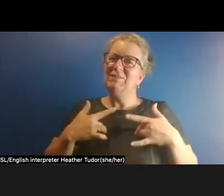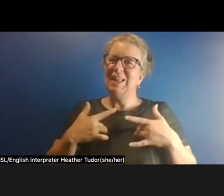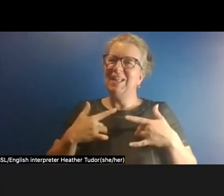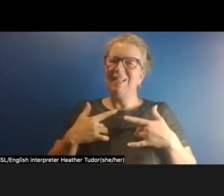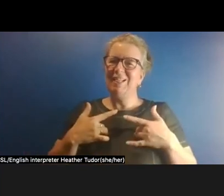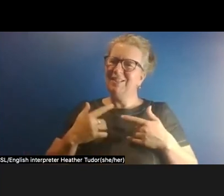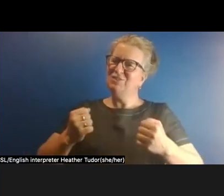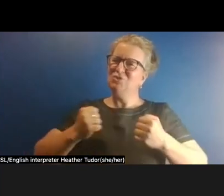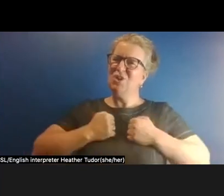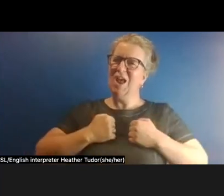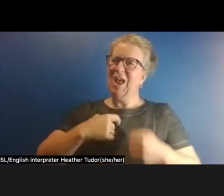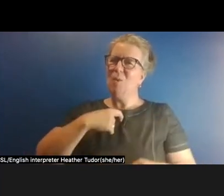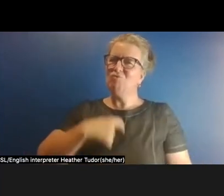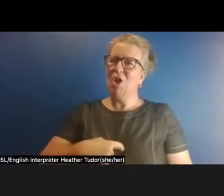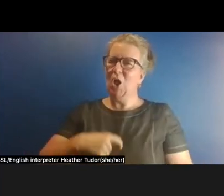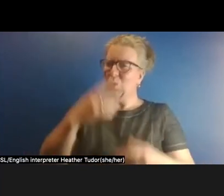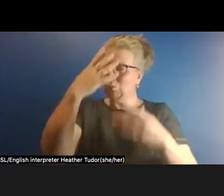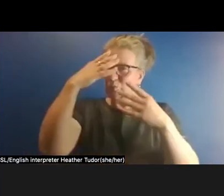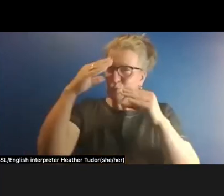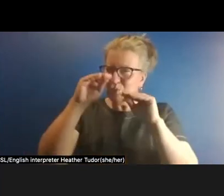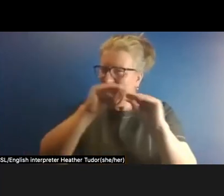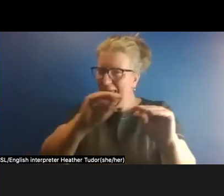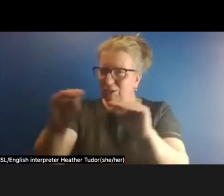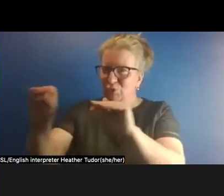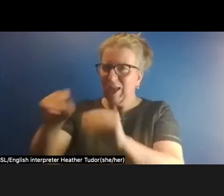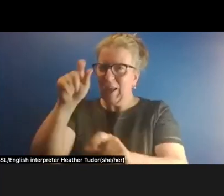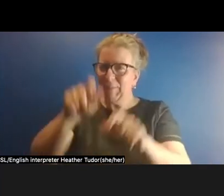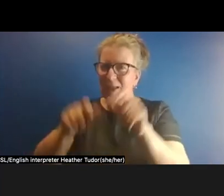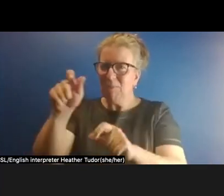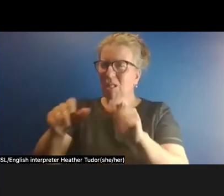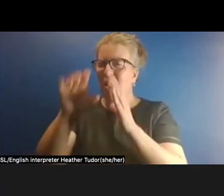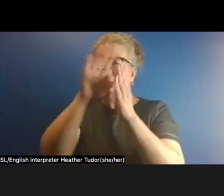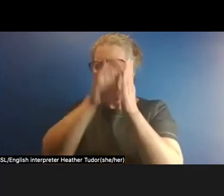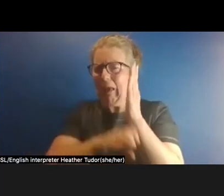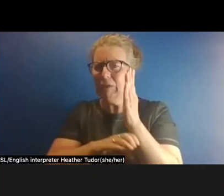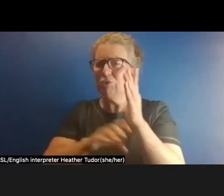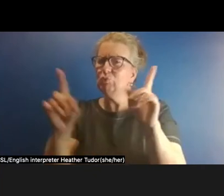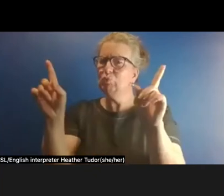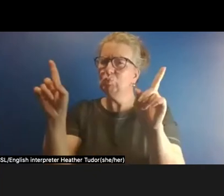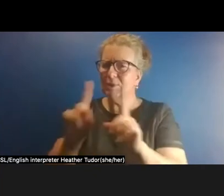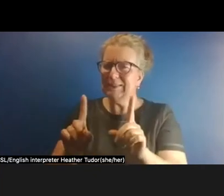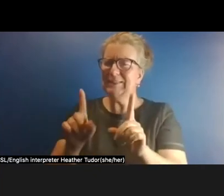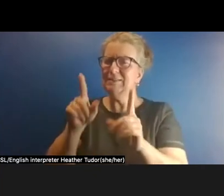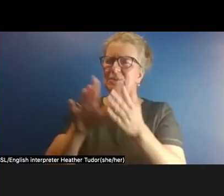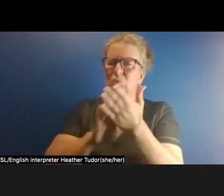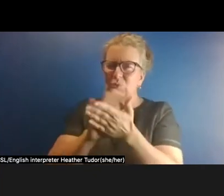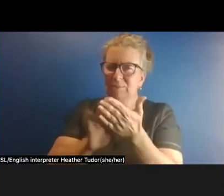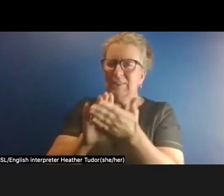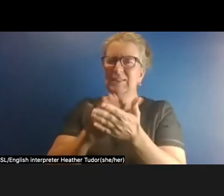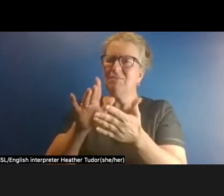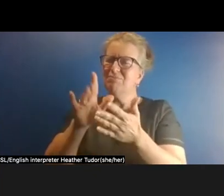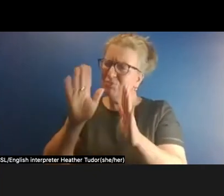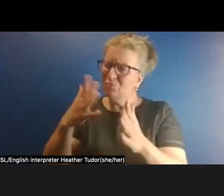through our practice about what casteism is. They should feel the responsibility to sort of learn about it themselves. But at the same time, it's something that we